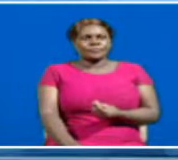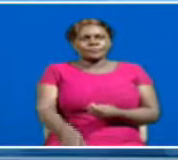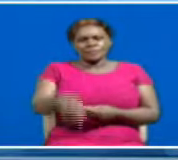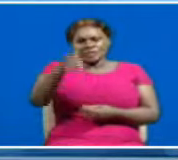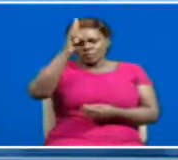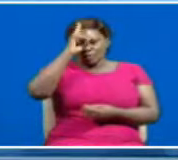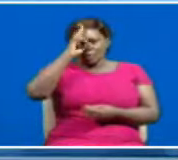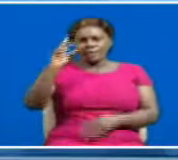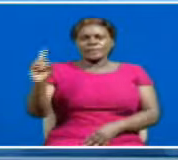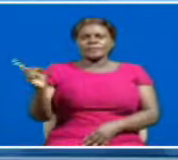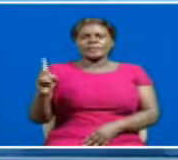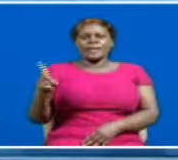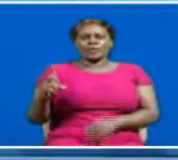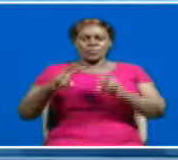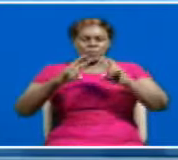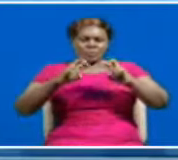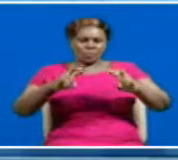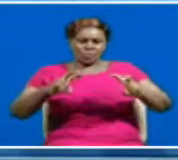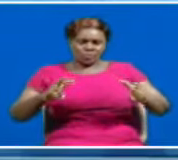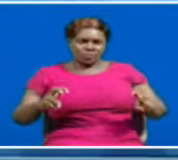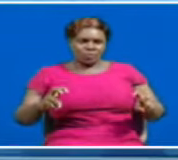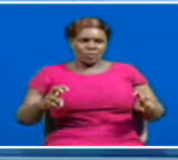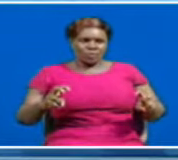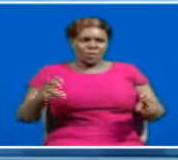Police in Nairobi are investigating